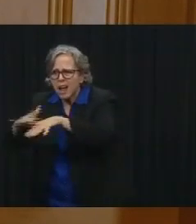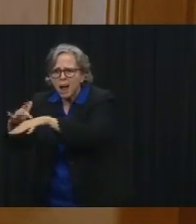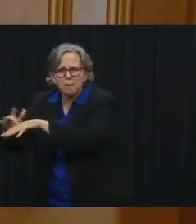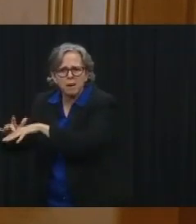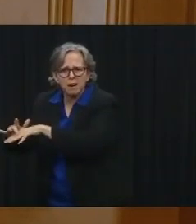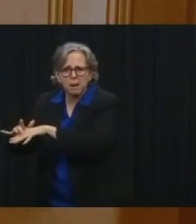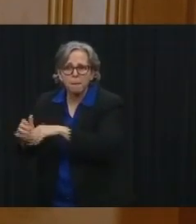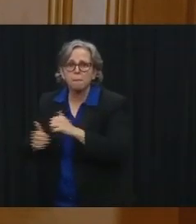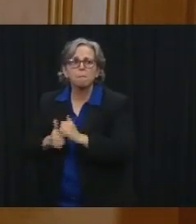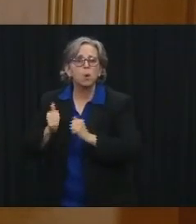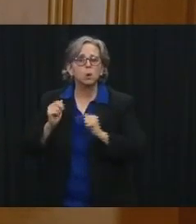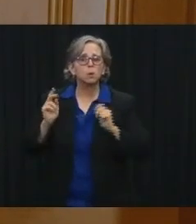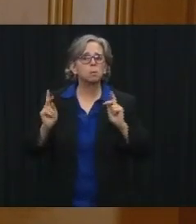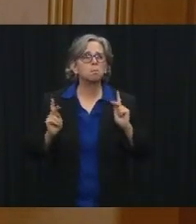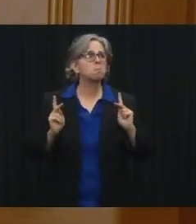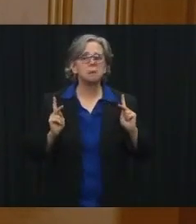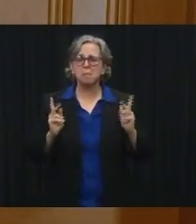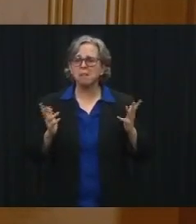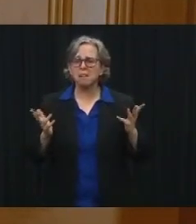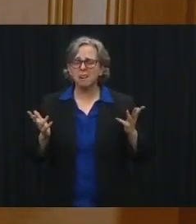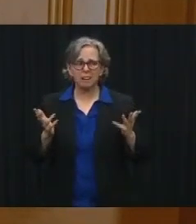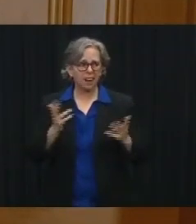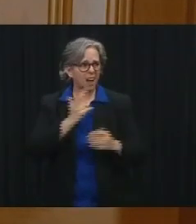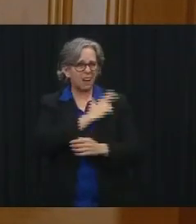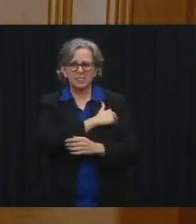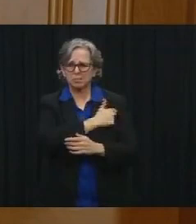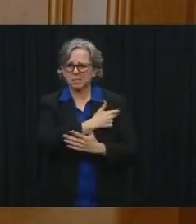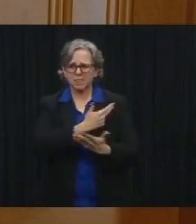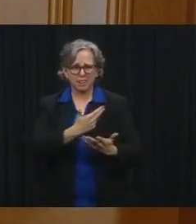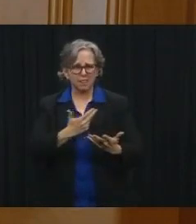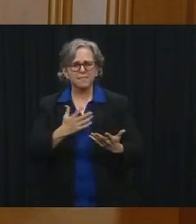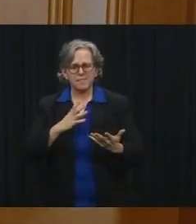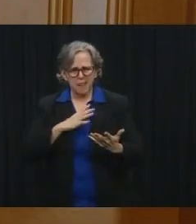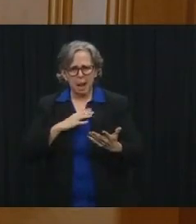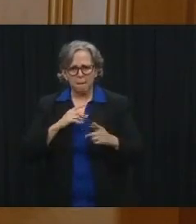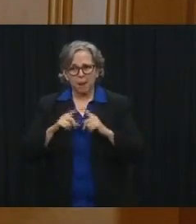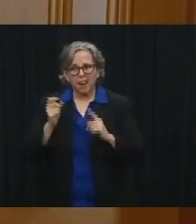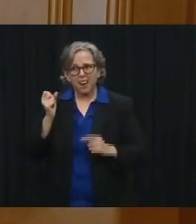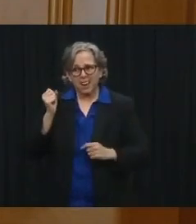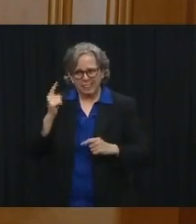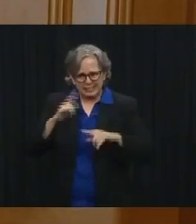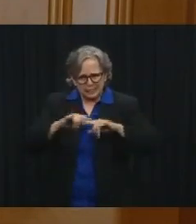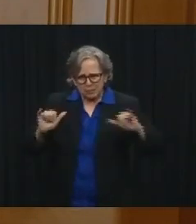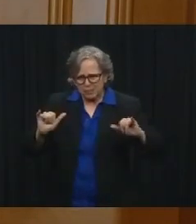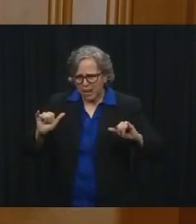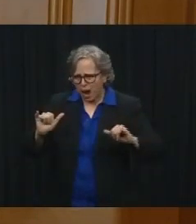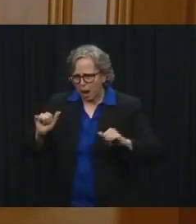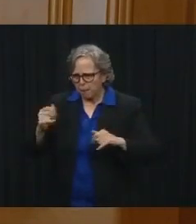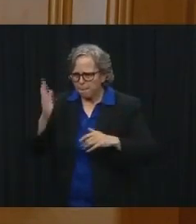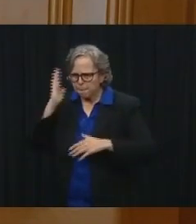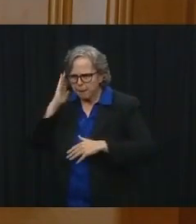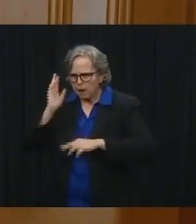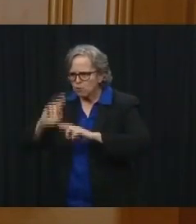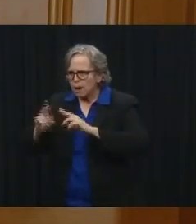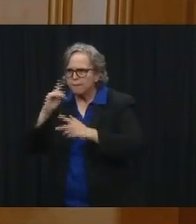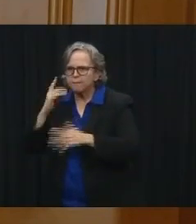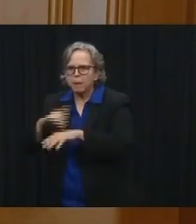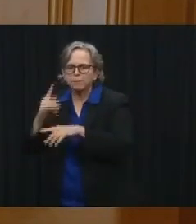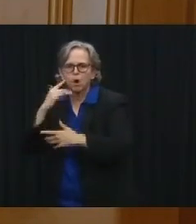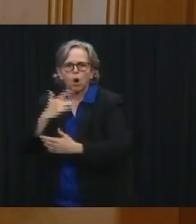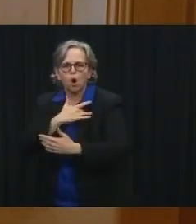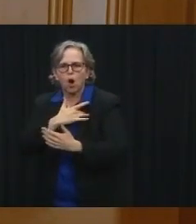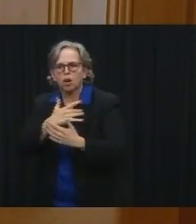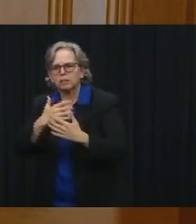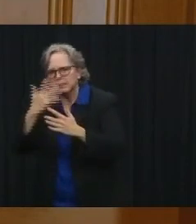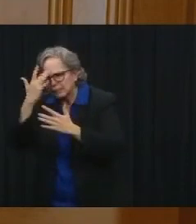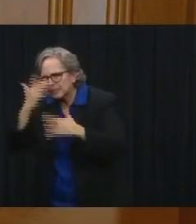take care of them, being able to take care of people who have a heart attack, a stroke, any other medical emergency. And